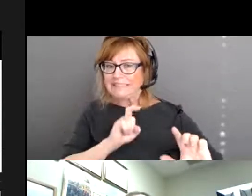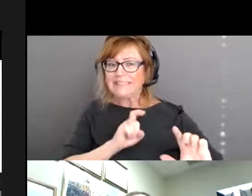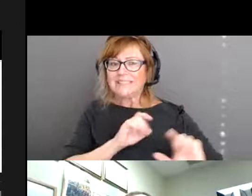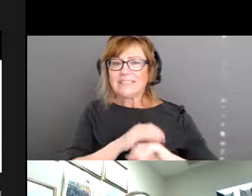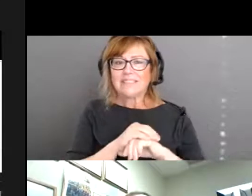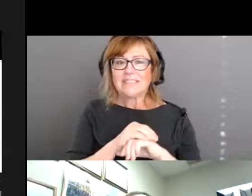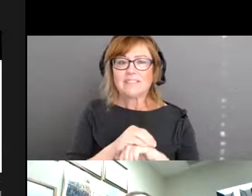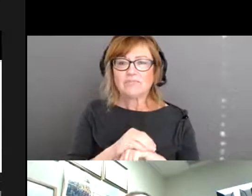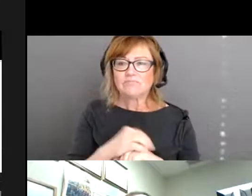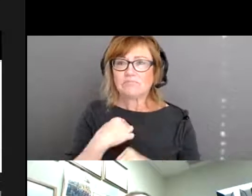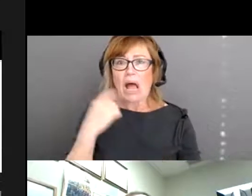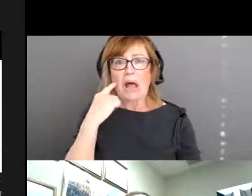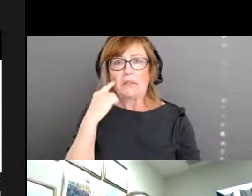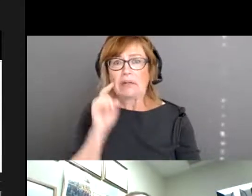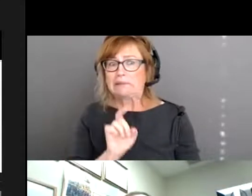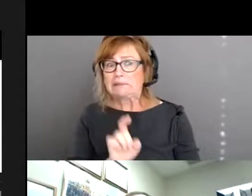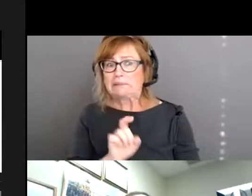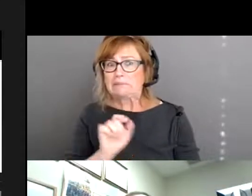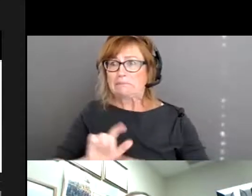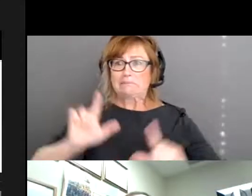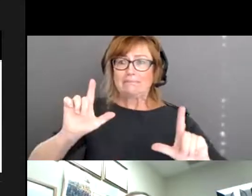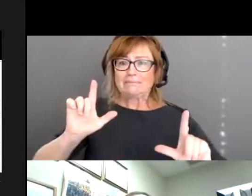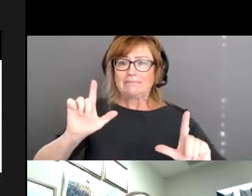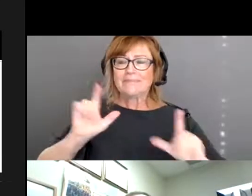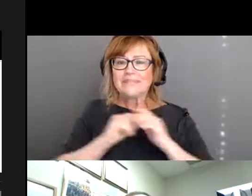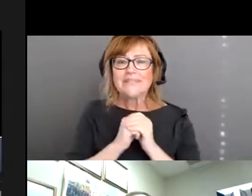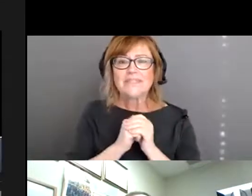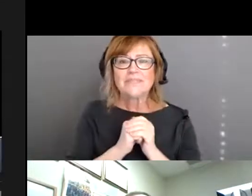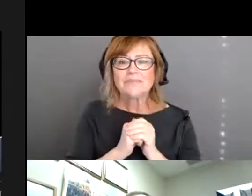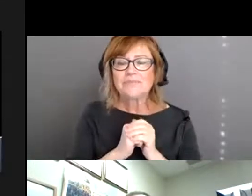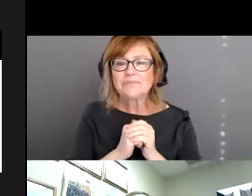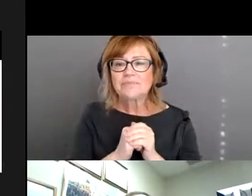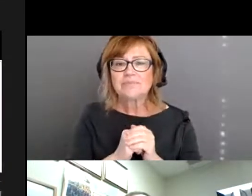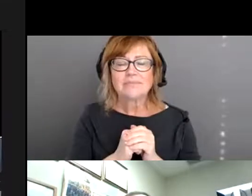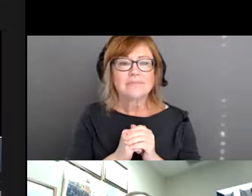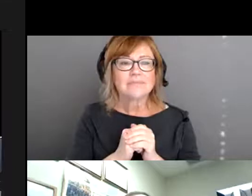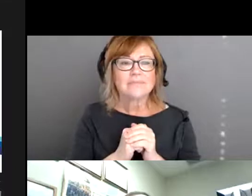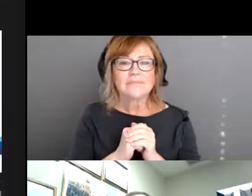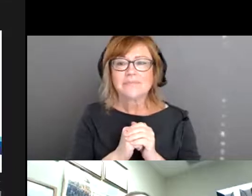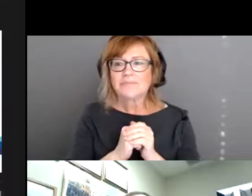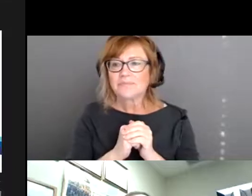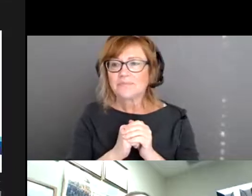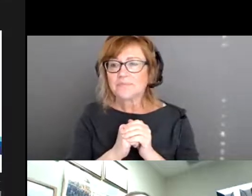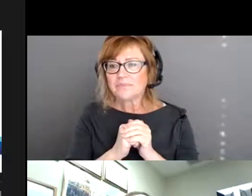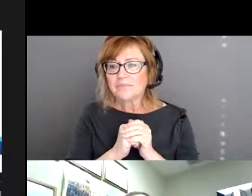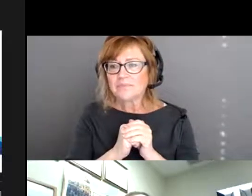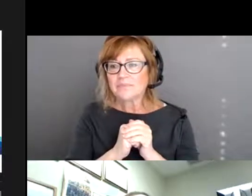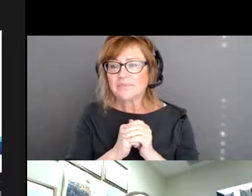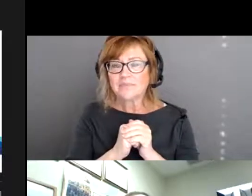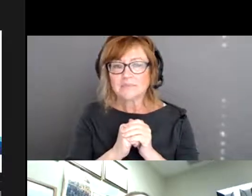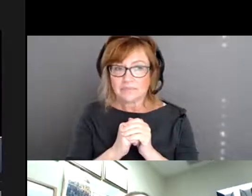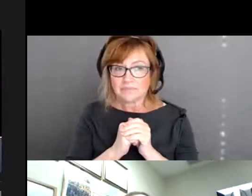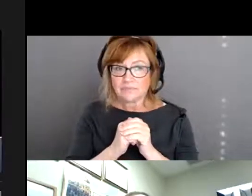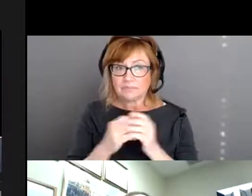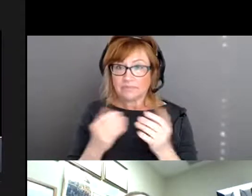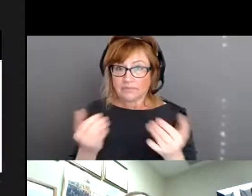That's what I thought I clicked. So like, are you like